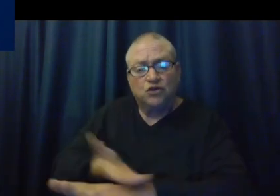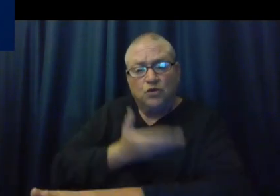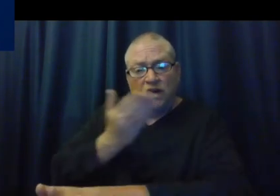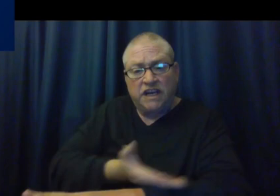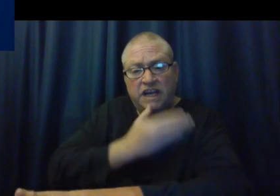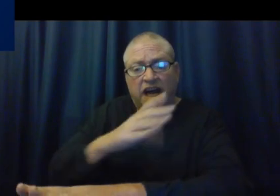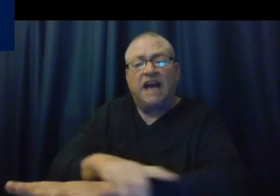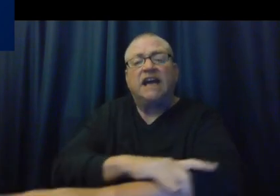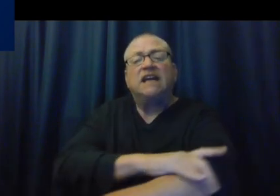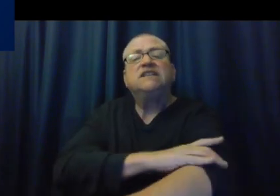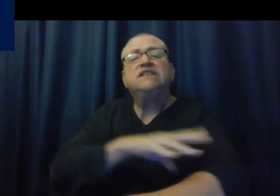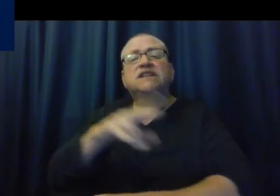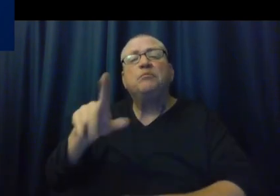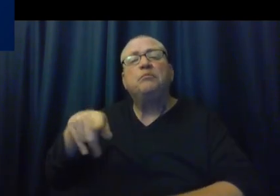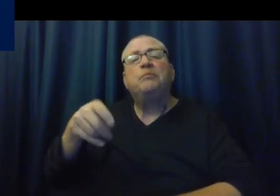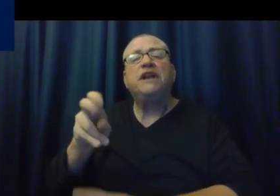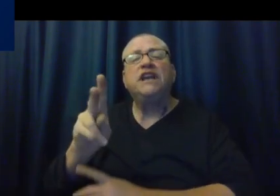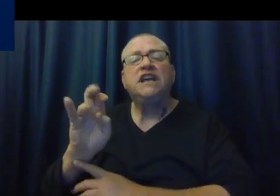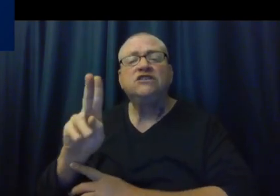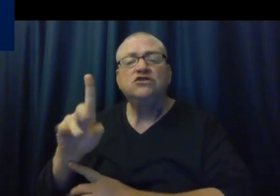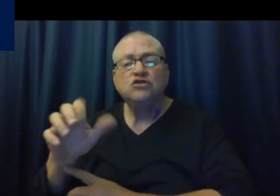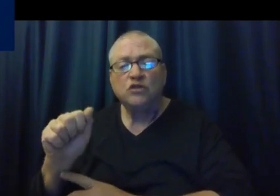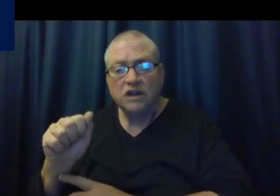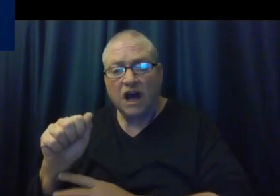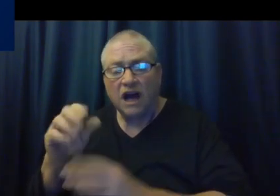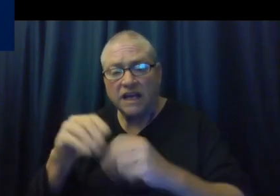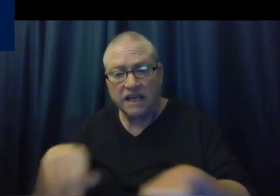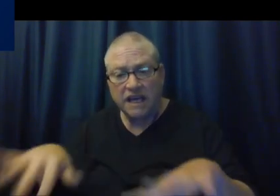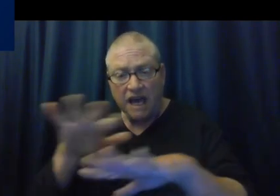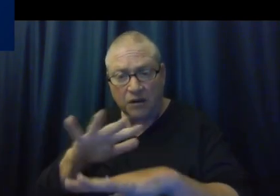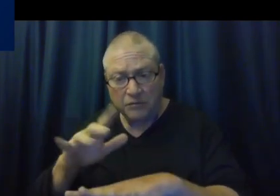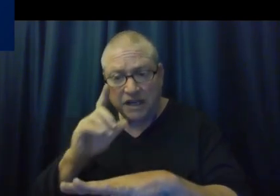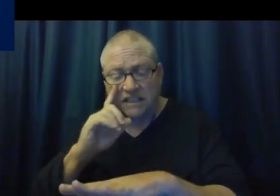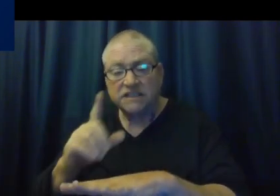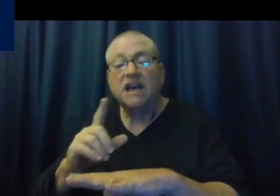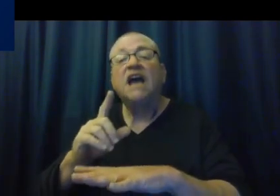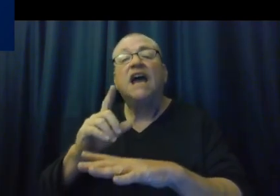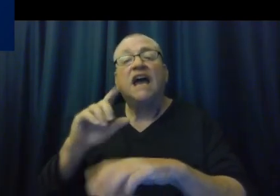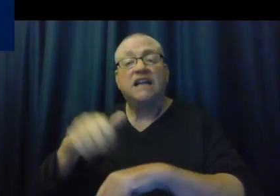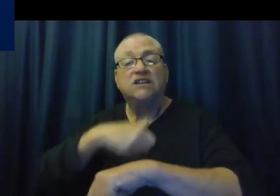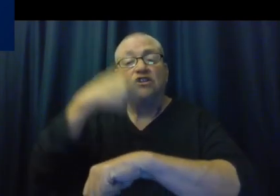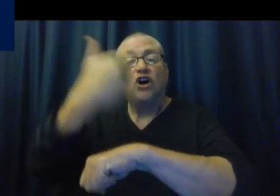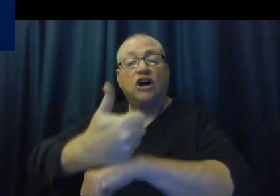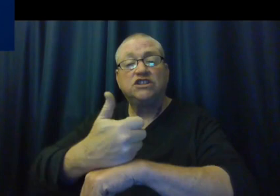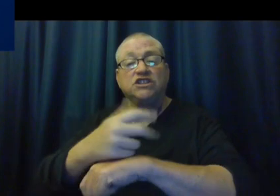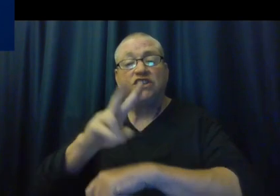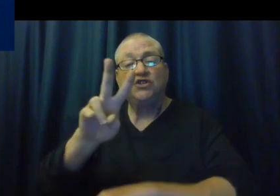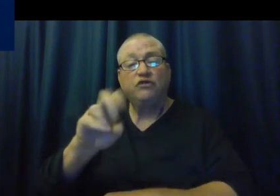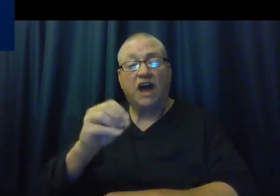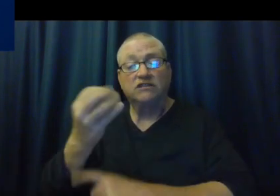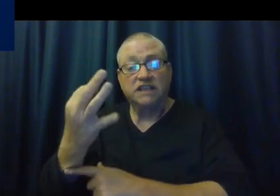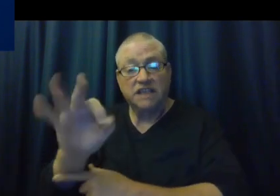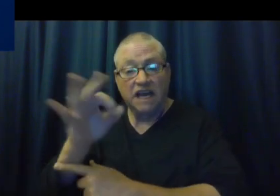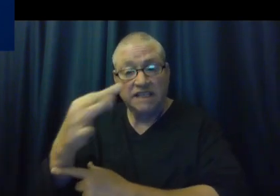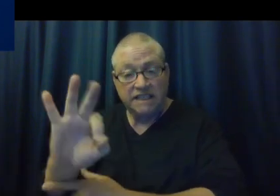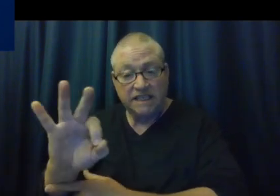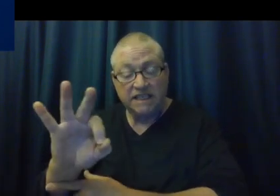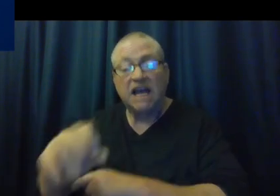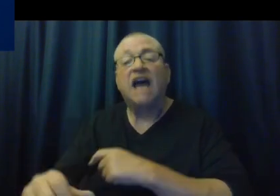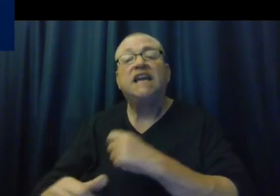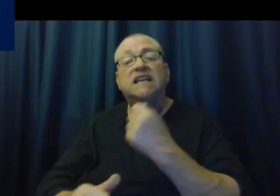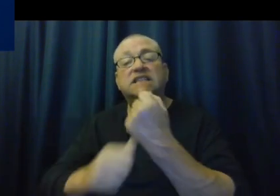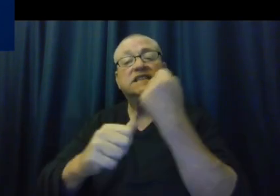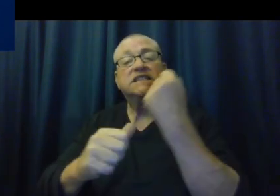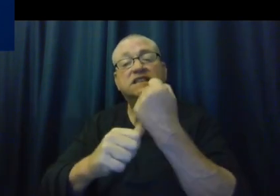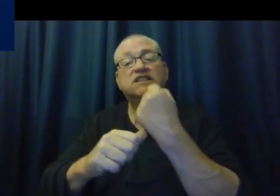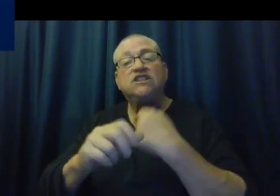the peninsulas with a new Small Business Development Center. The center launched in late summer 2019 and has assisted